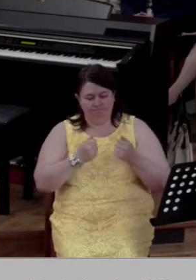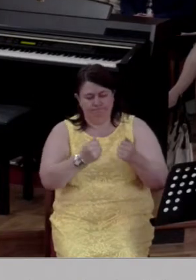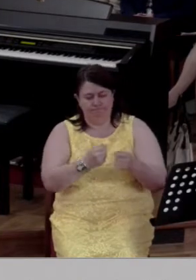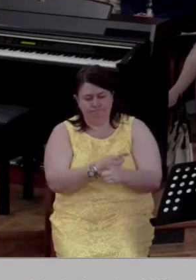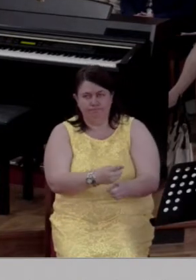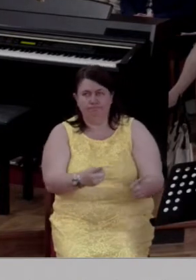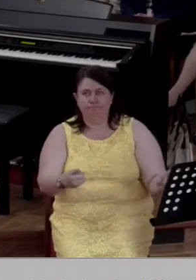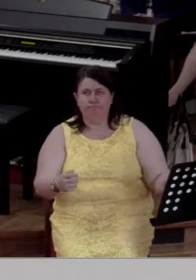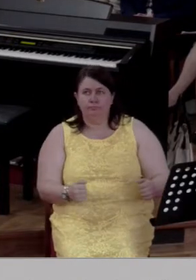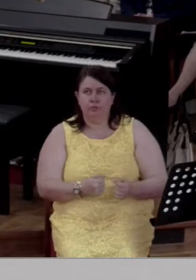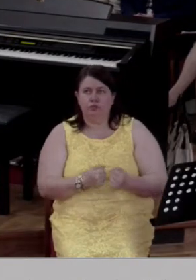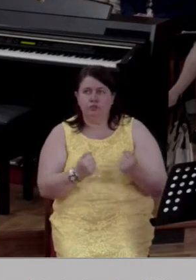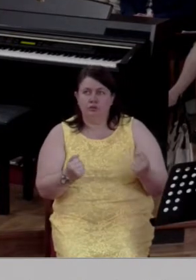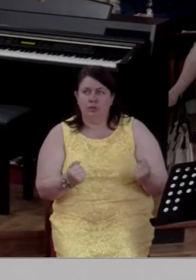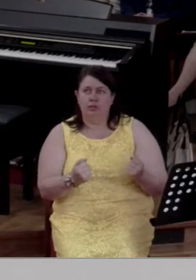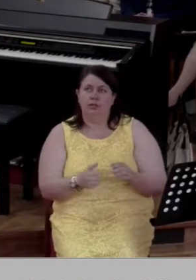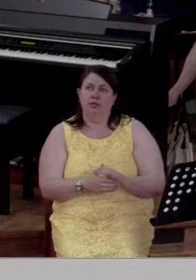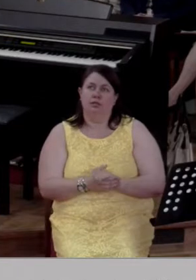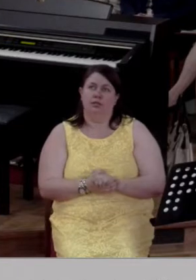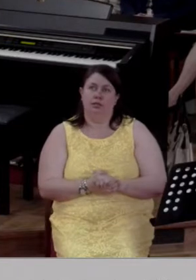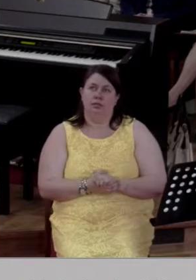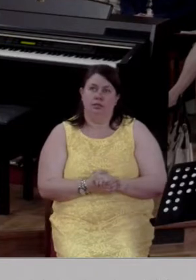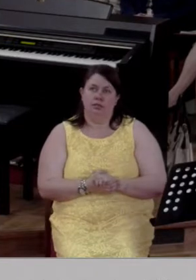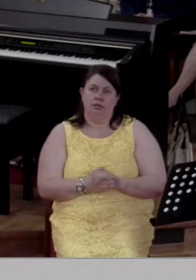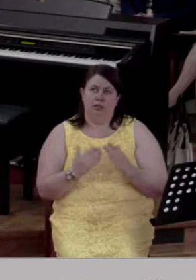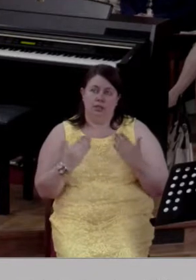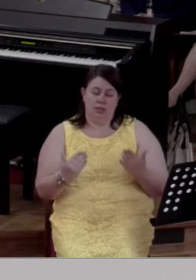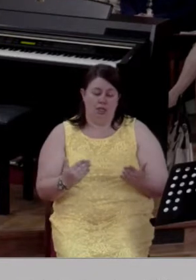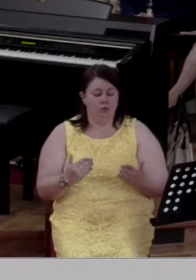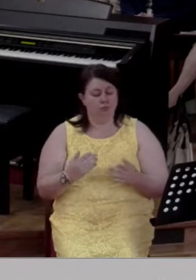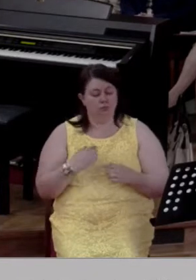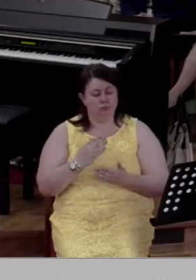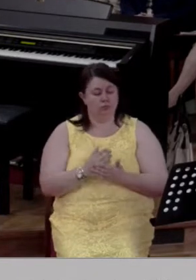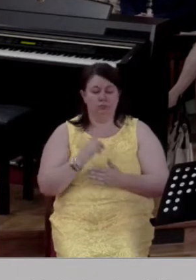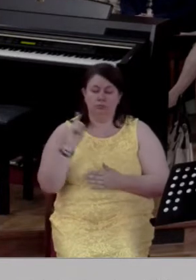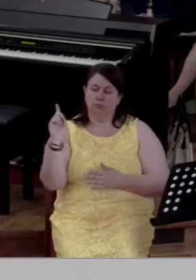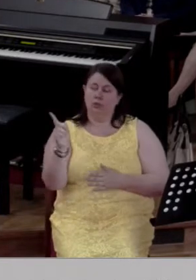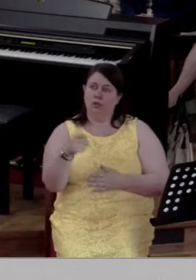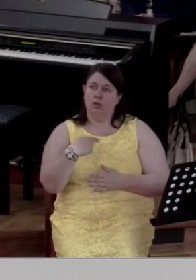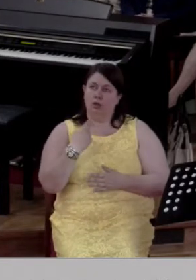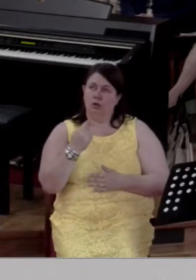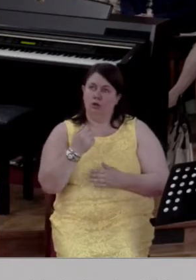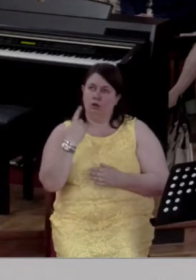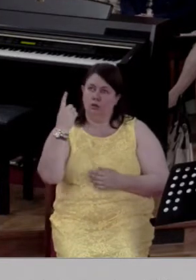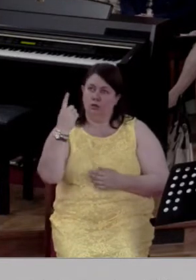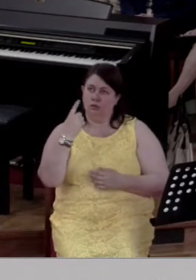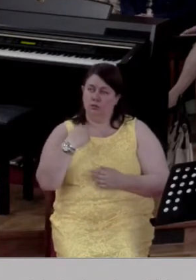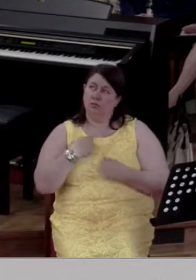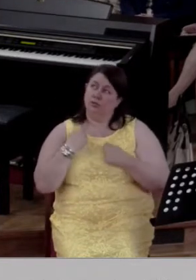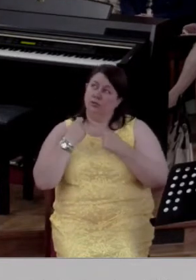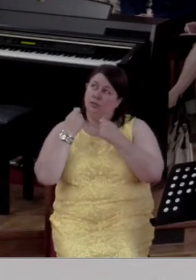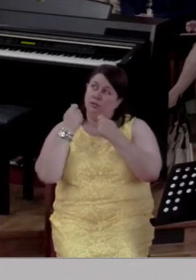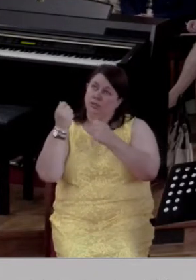all. Now, our God, we give you thanks and praise your glorious